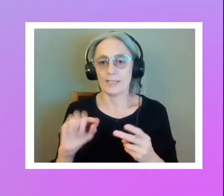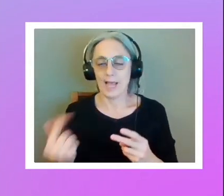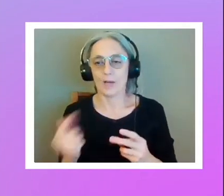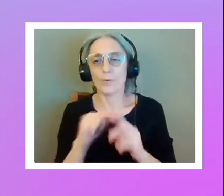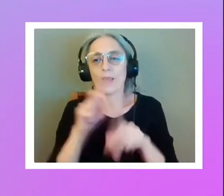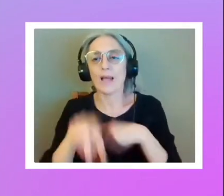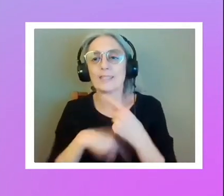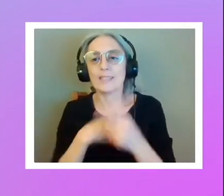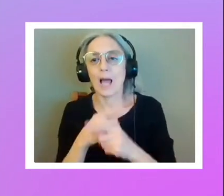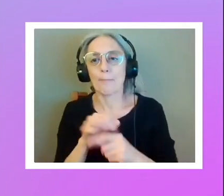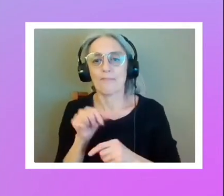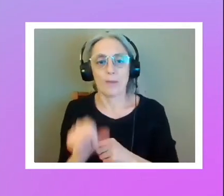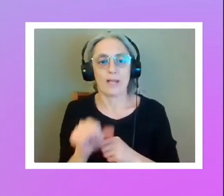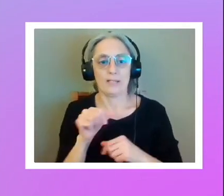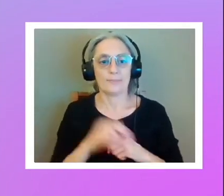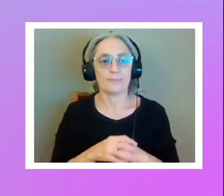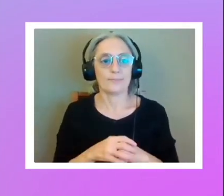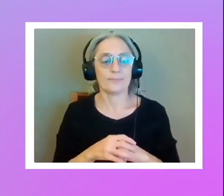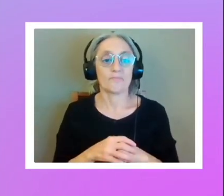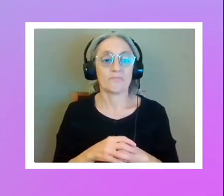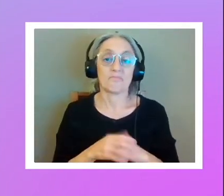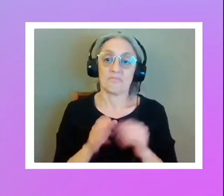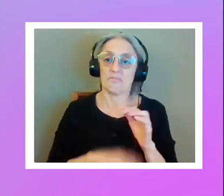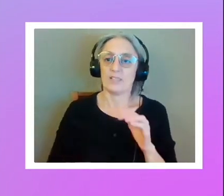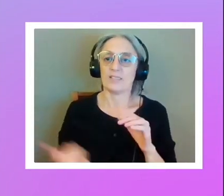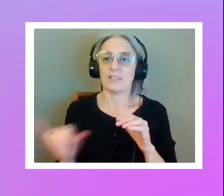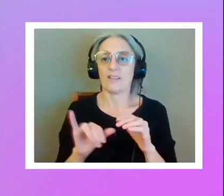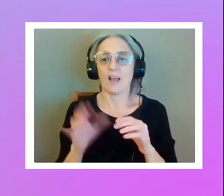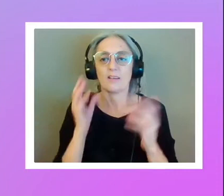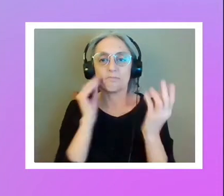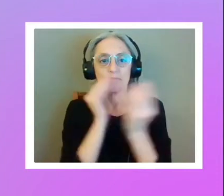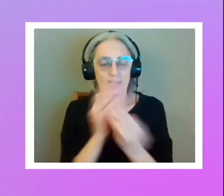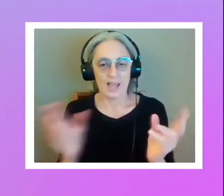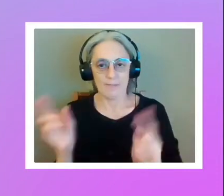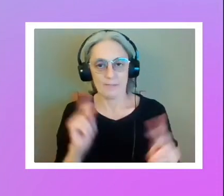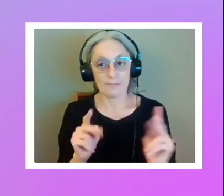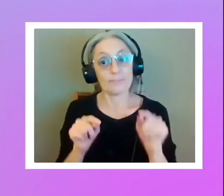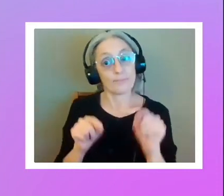button. So it's basically kind of just letting people know that this is a